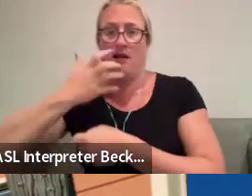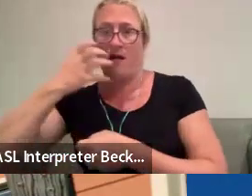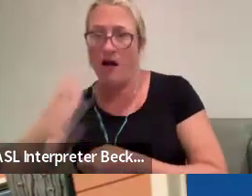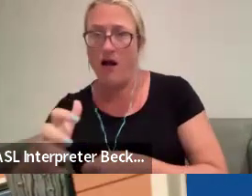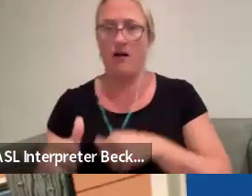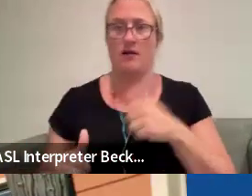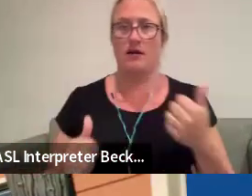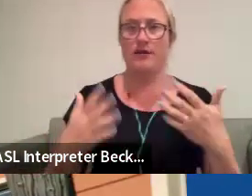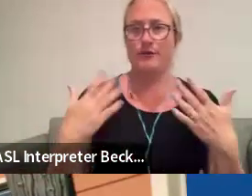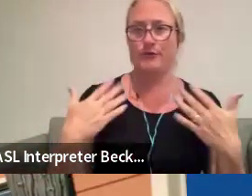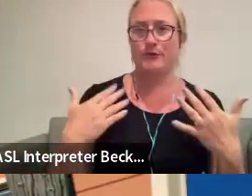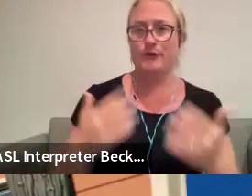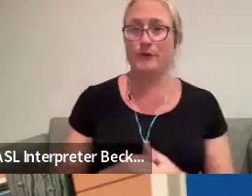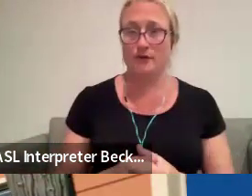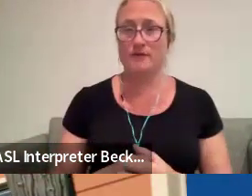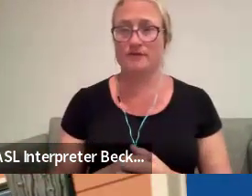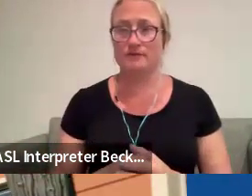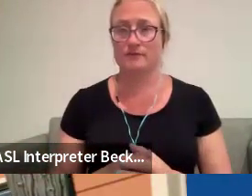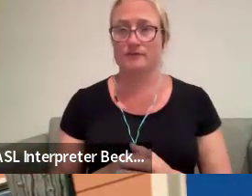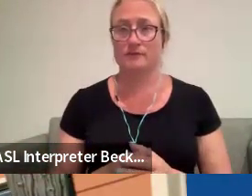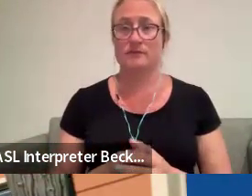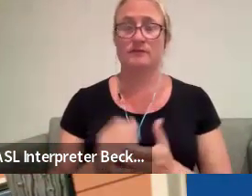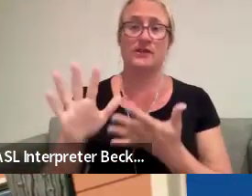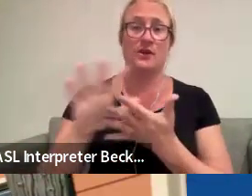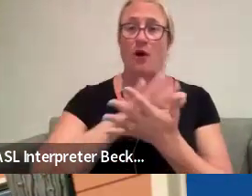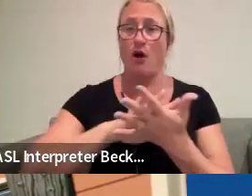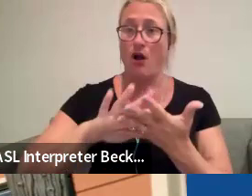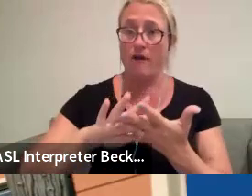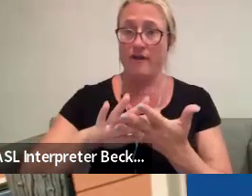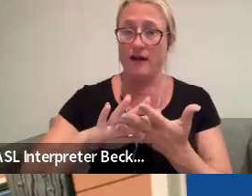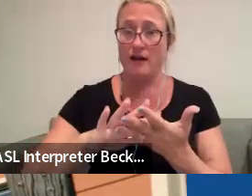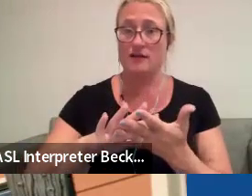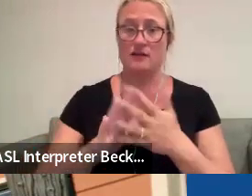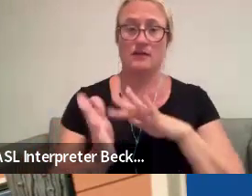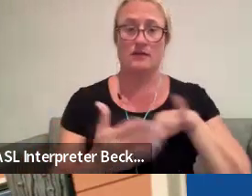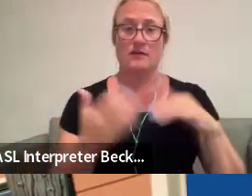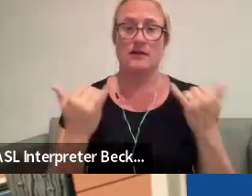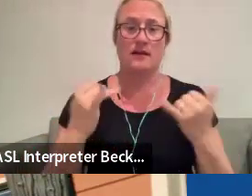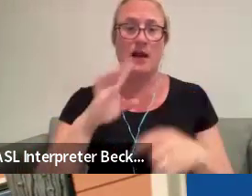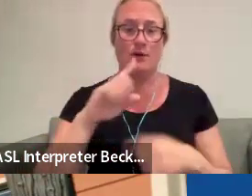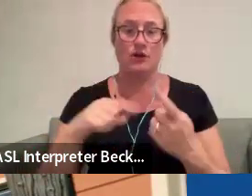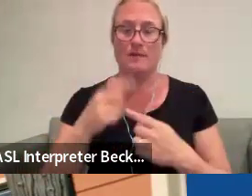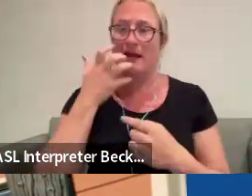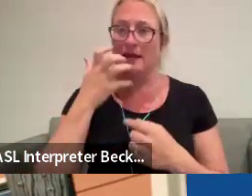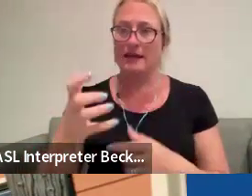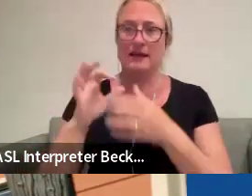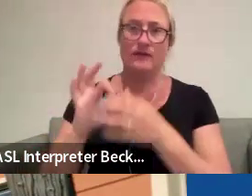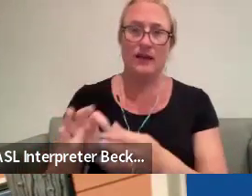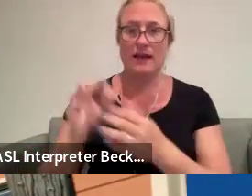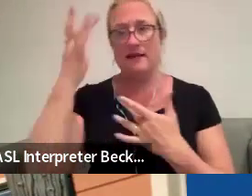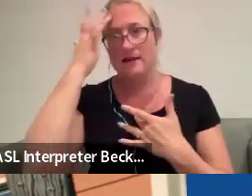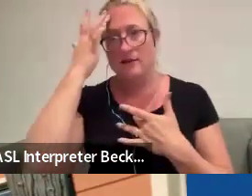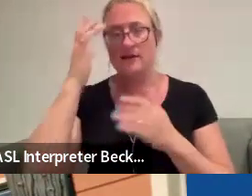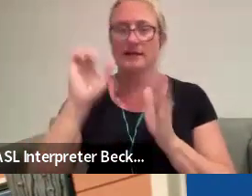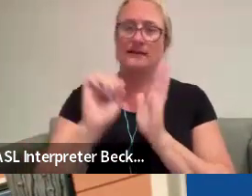others. Okay, so with all of that being said, we're now going to talk about heat-related illness, signs and symptoms that you all